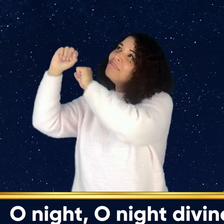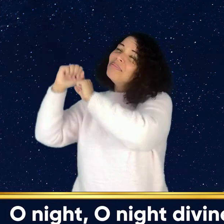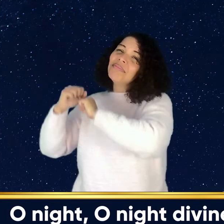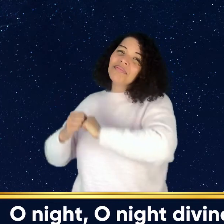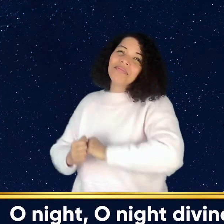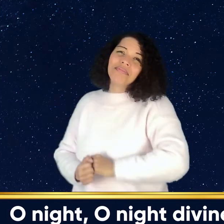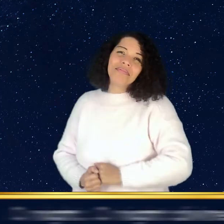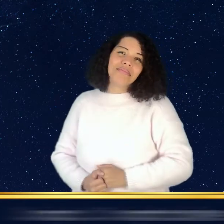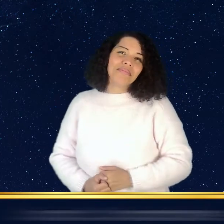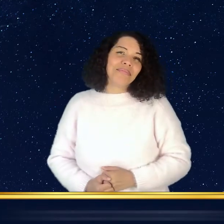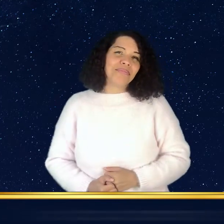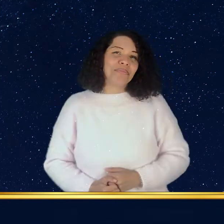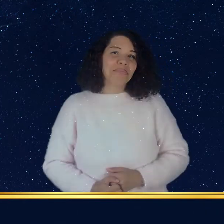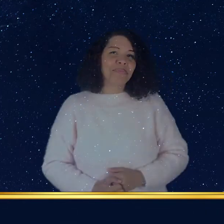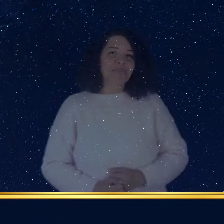divine.